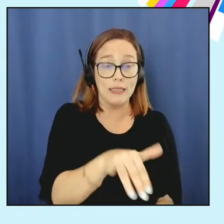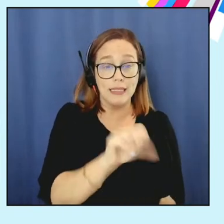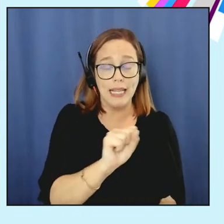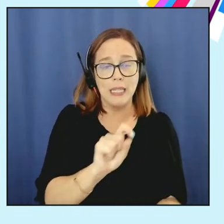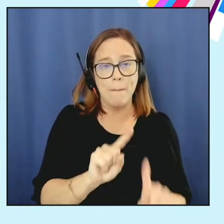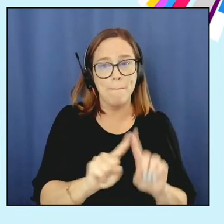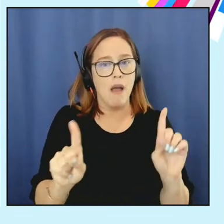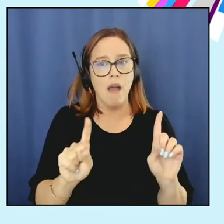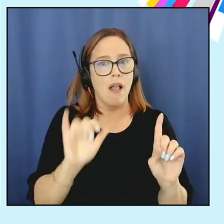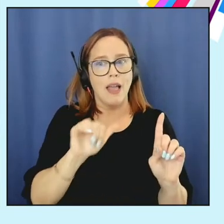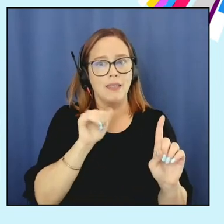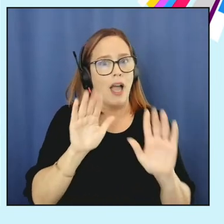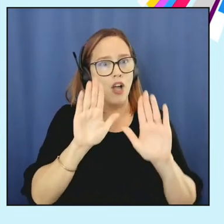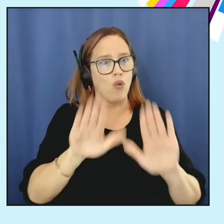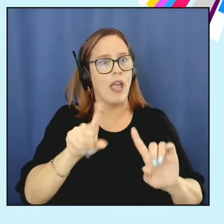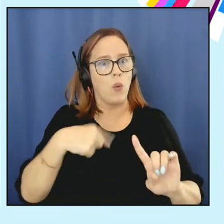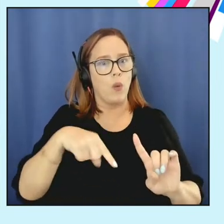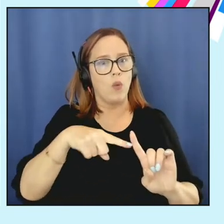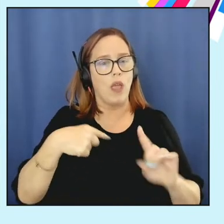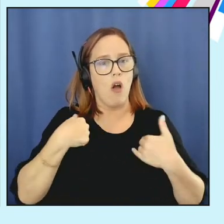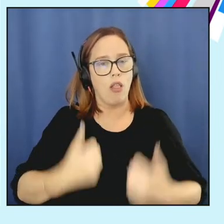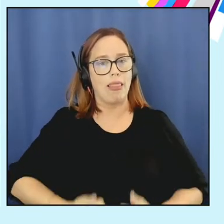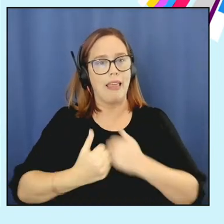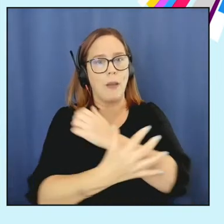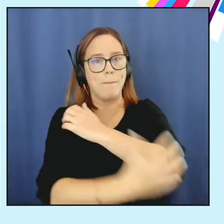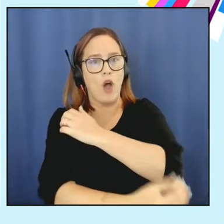great when we're all going to be living in poverty and